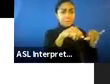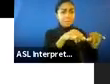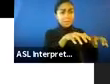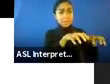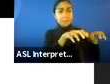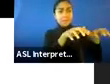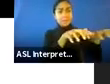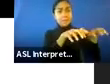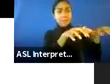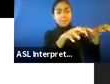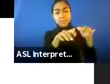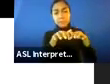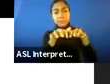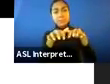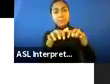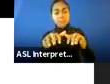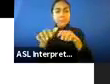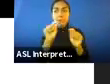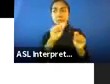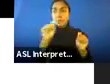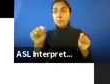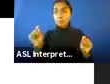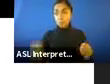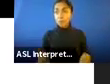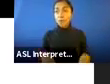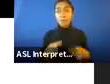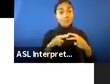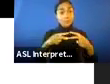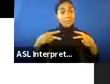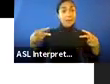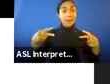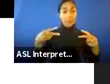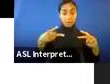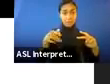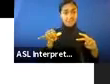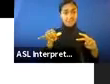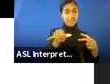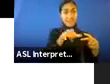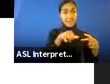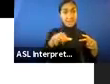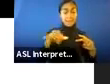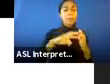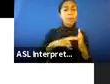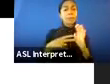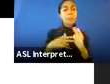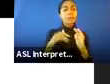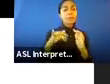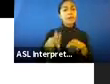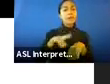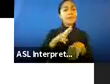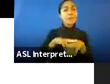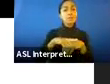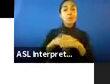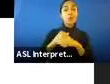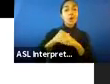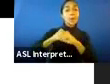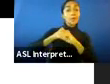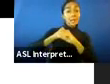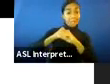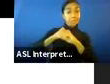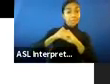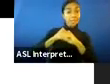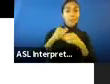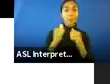nearly identical genomes means that we're removing the natural immune fire breaks that come in more